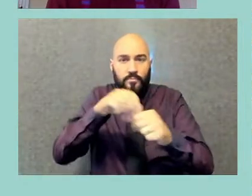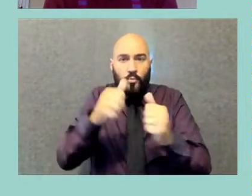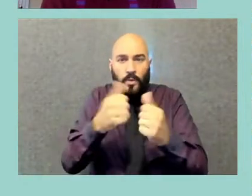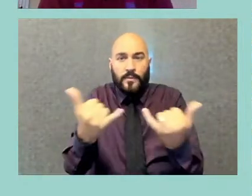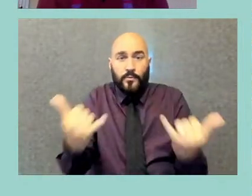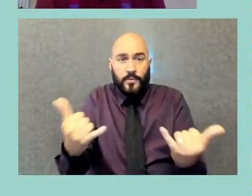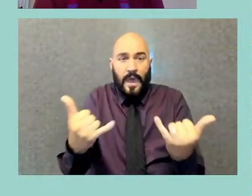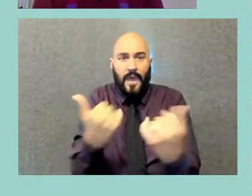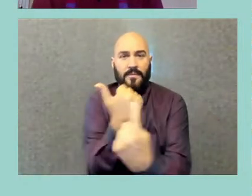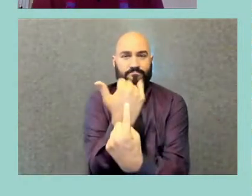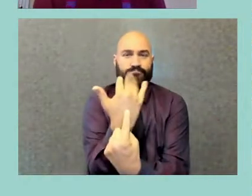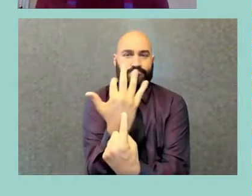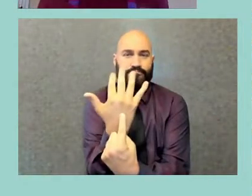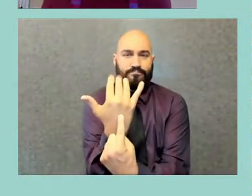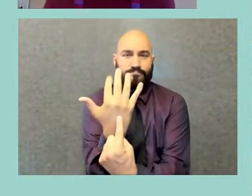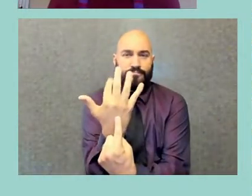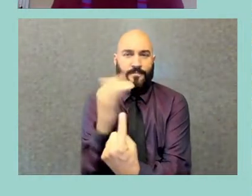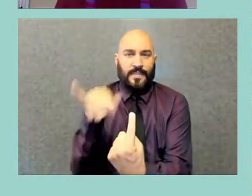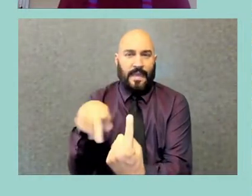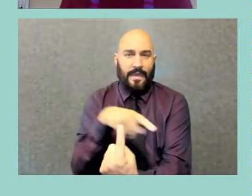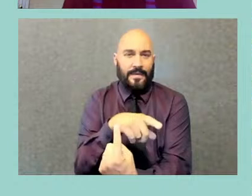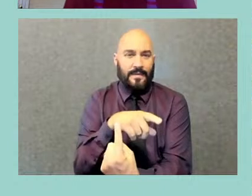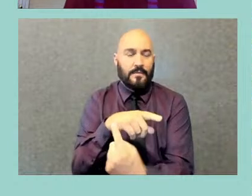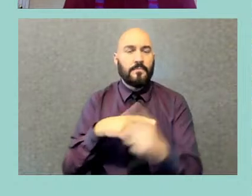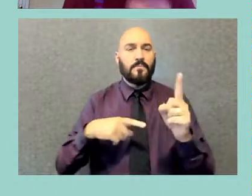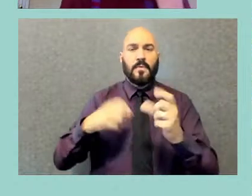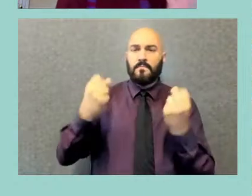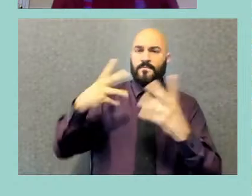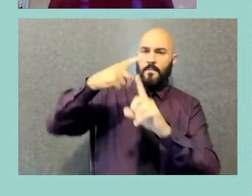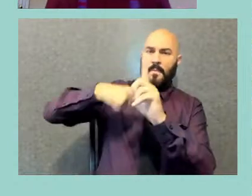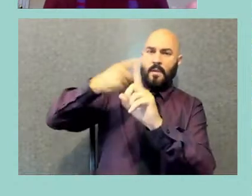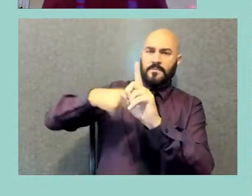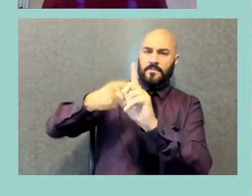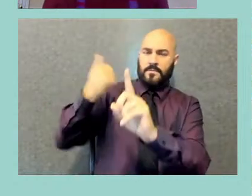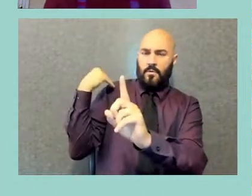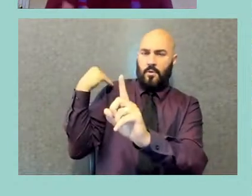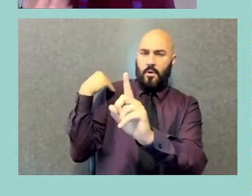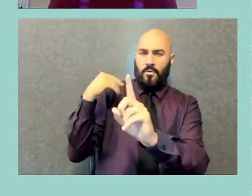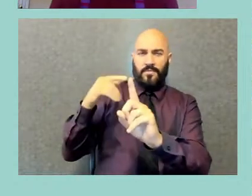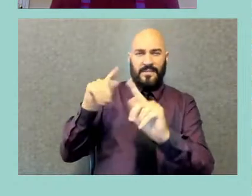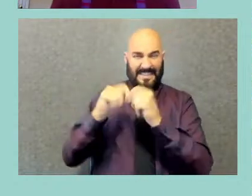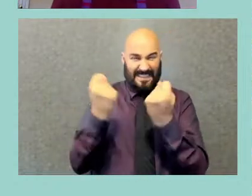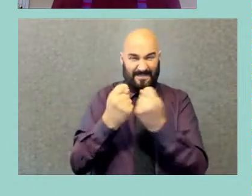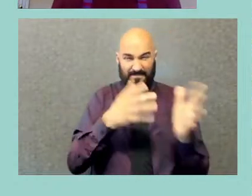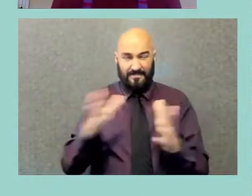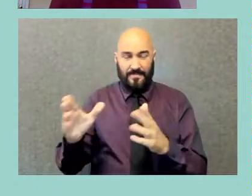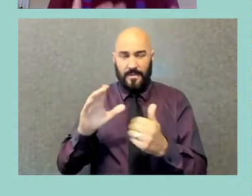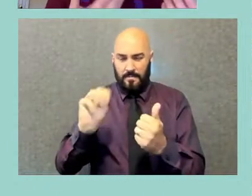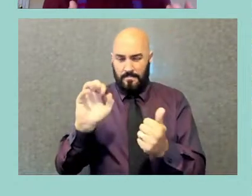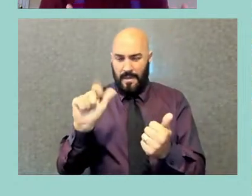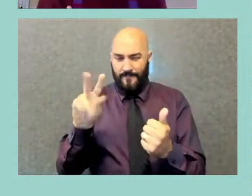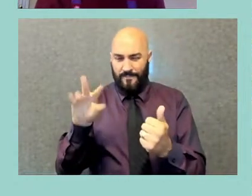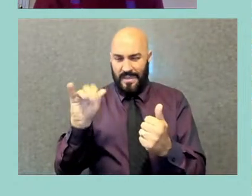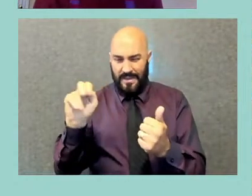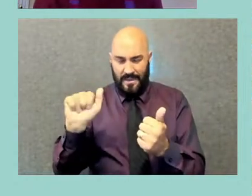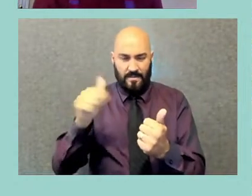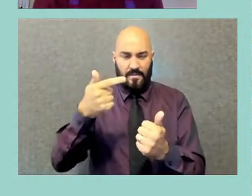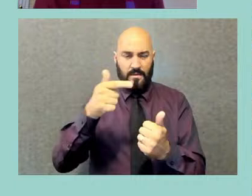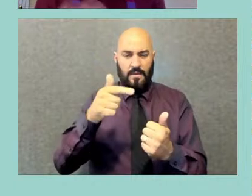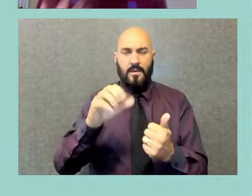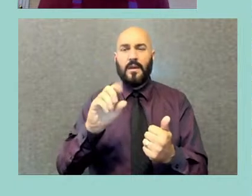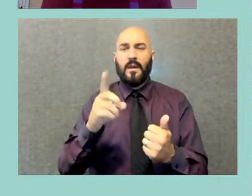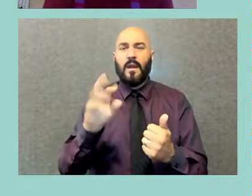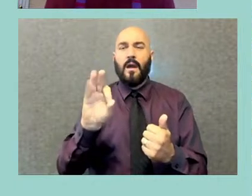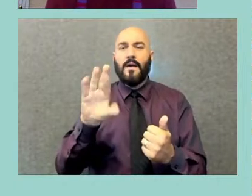Months ago, our synergy planning team, Kitty Valbuena, Molly Gottfried, Ellie Ferris,